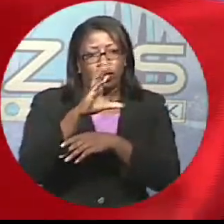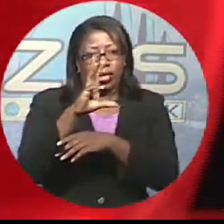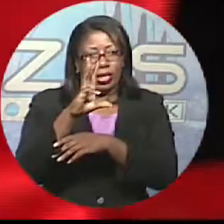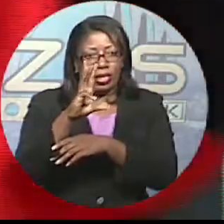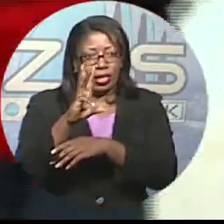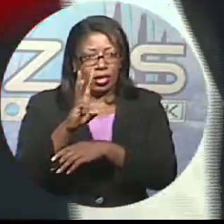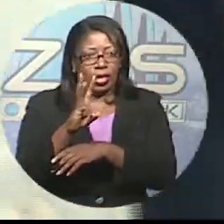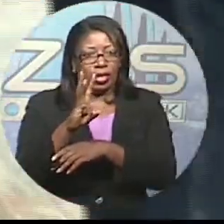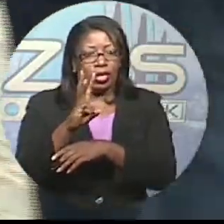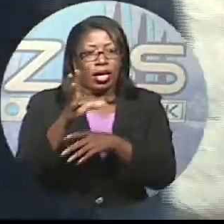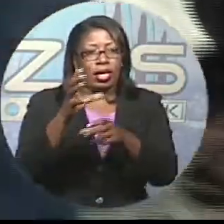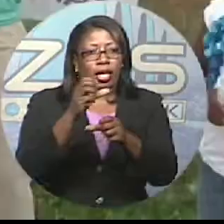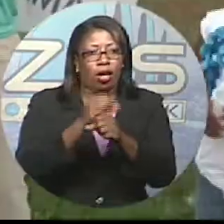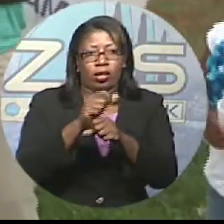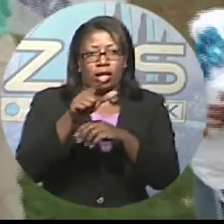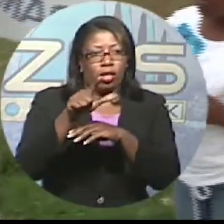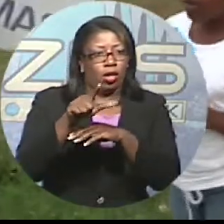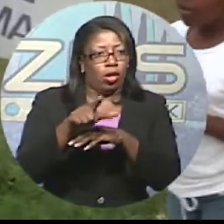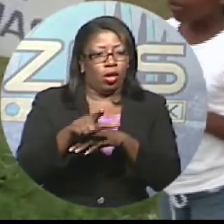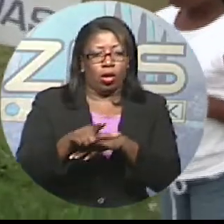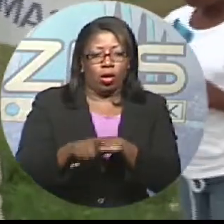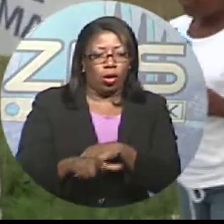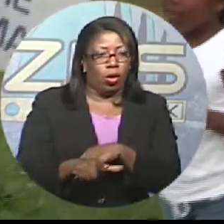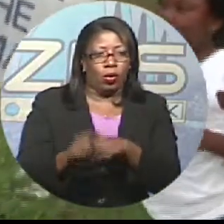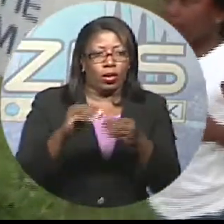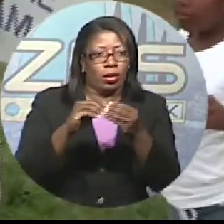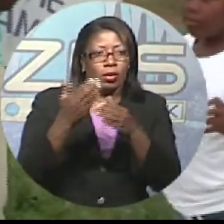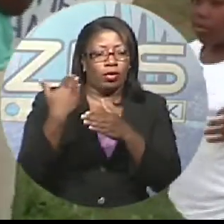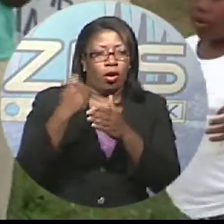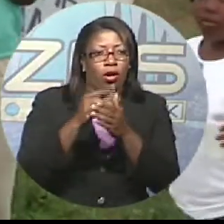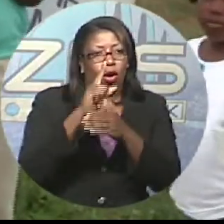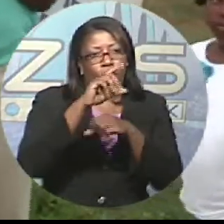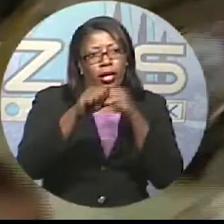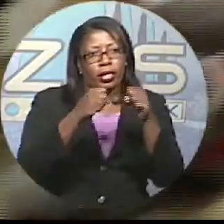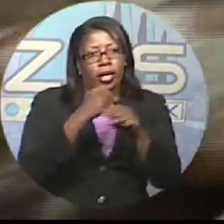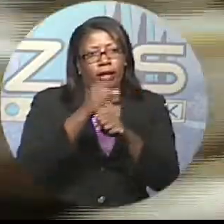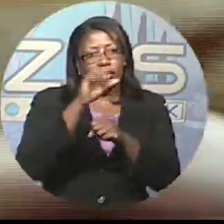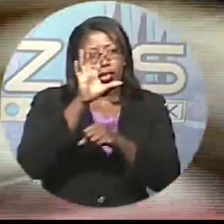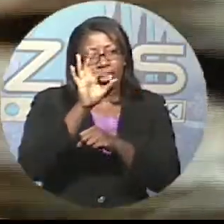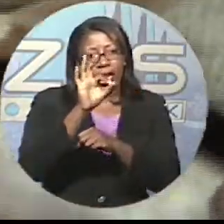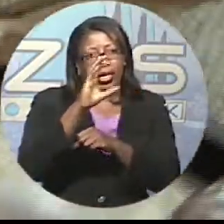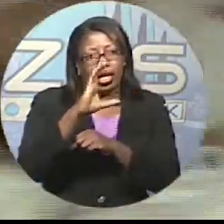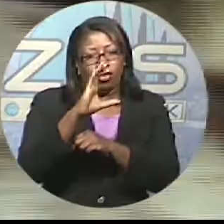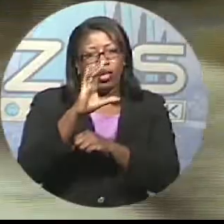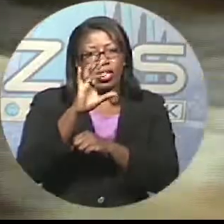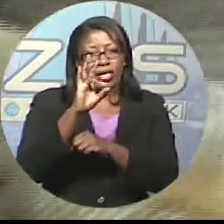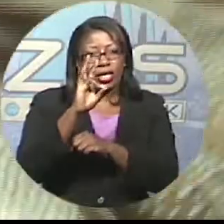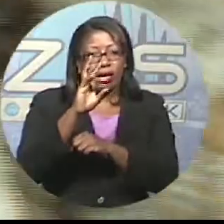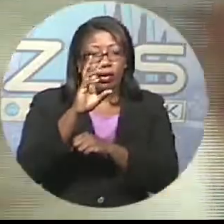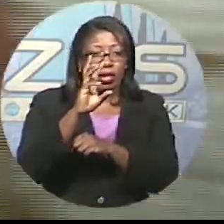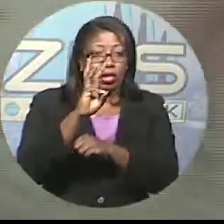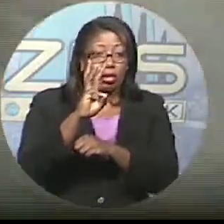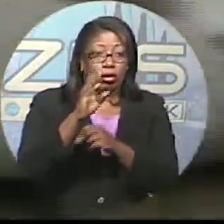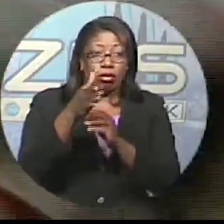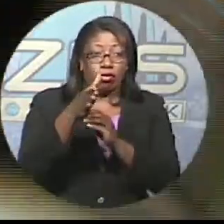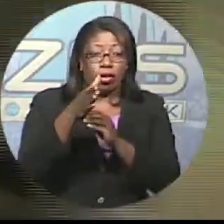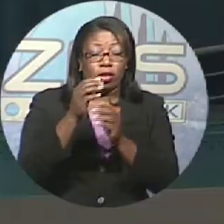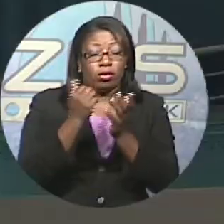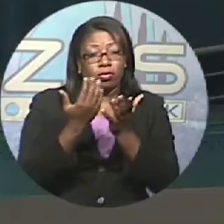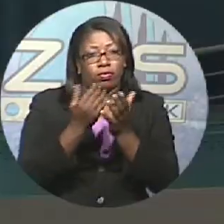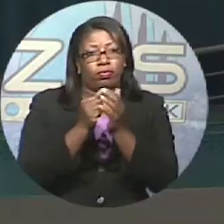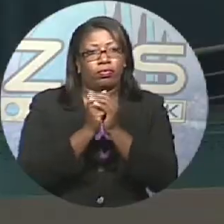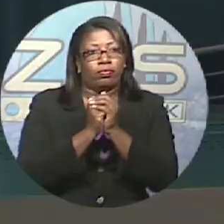caught. That is the lowest ever. 1 year I had 976. Reporting for ZNS Total Sports, I am Julian